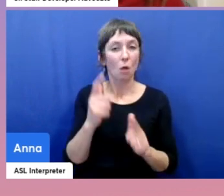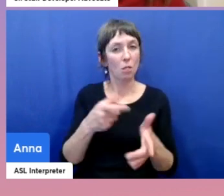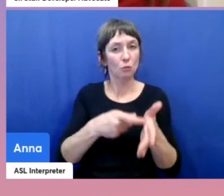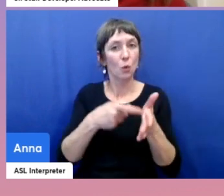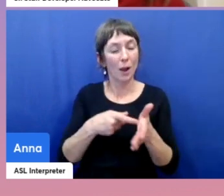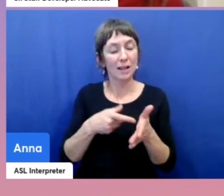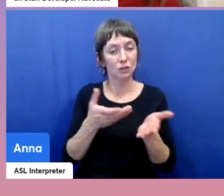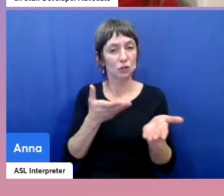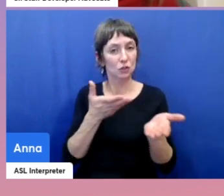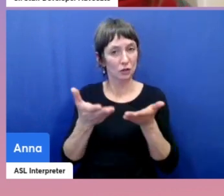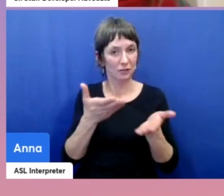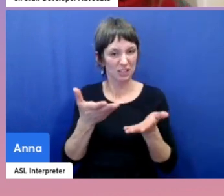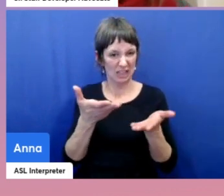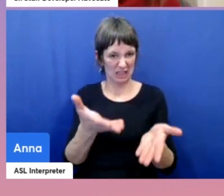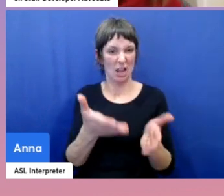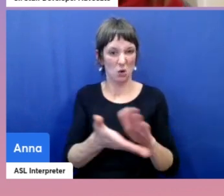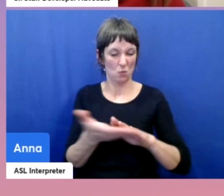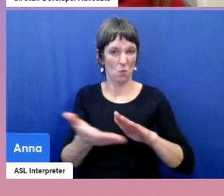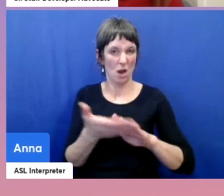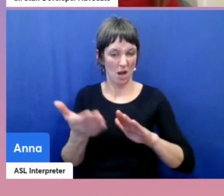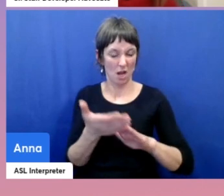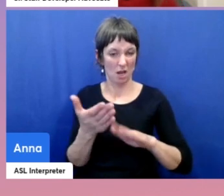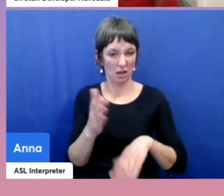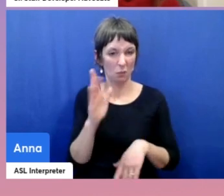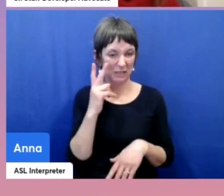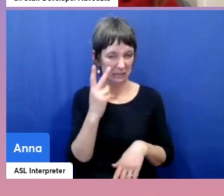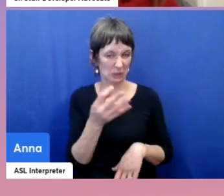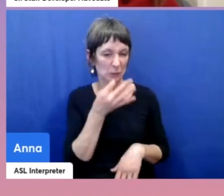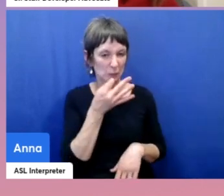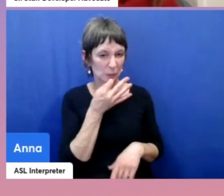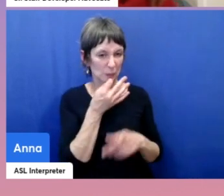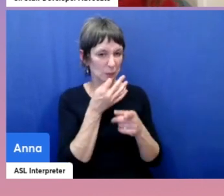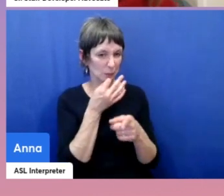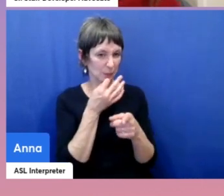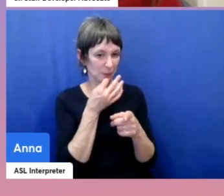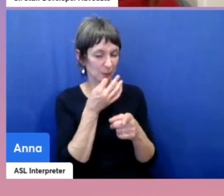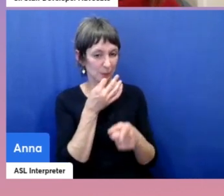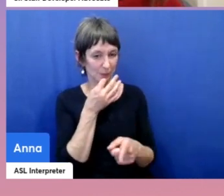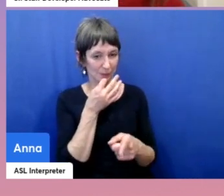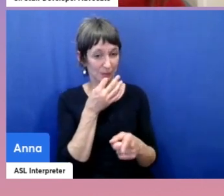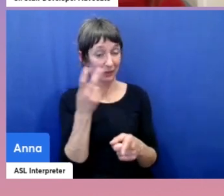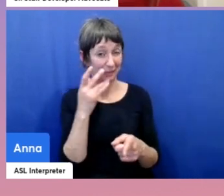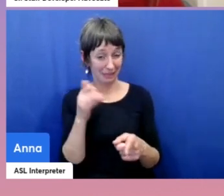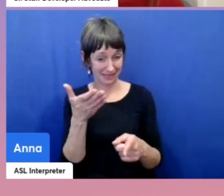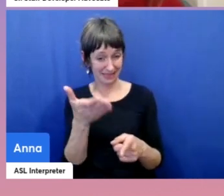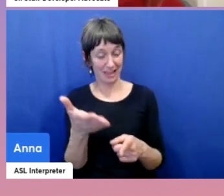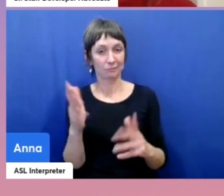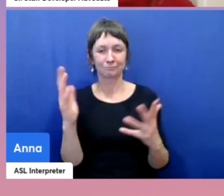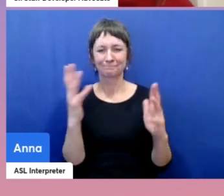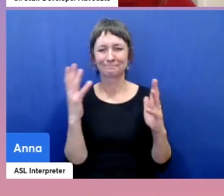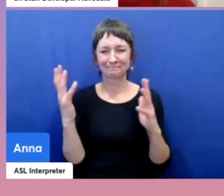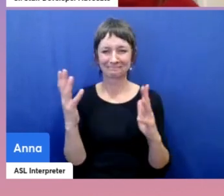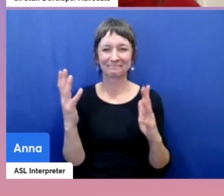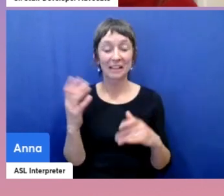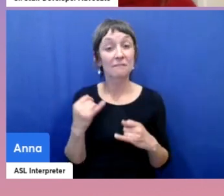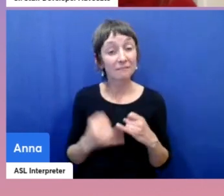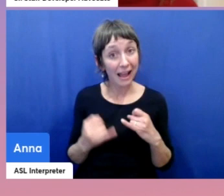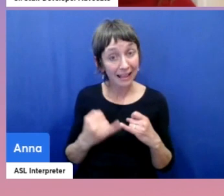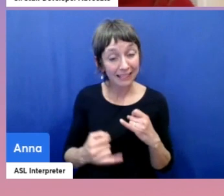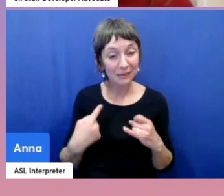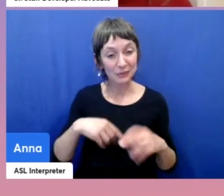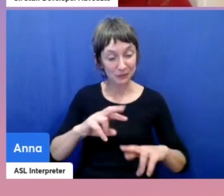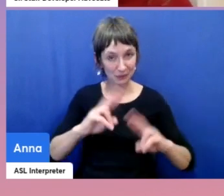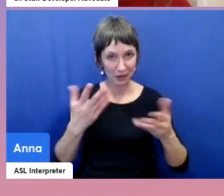services are running. So we'll see that in a sec. And we see that here. Yay. And finally, we are ready